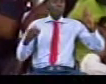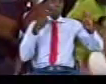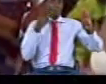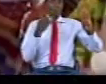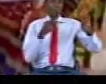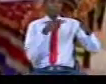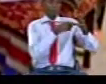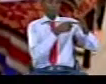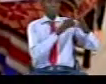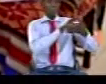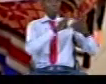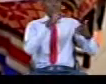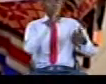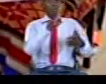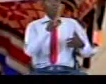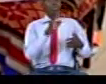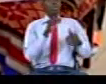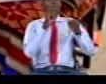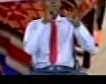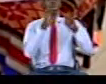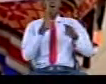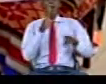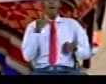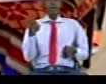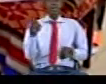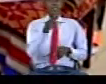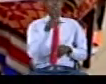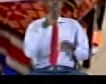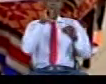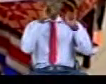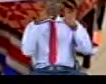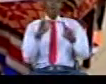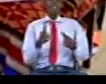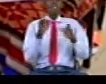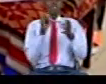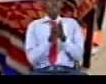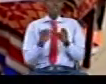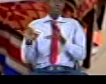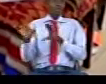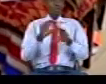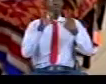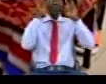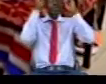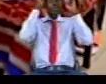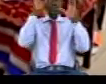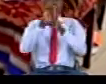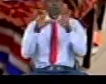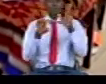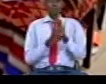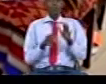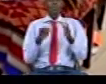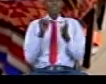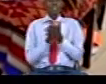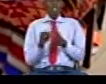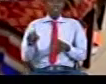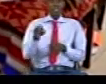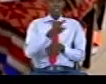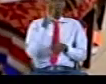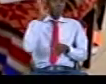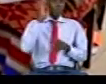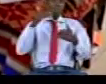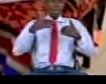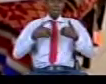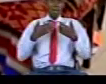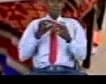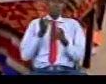they, you are blessed, that do his commandments, that they may have right to the tree